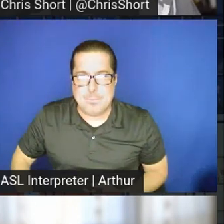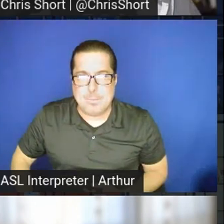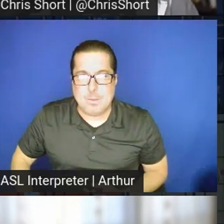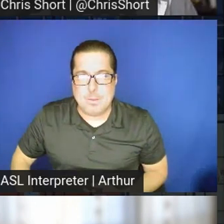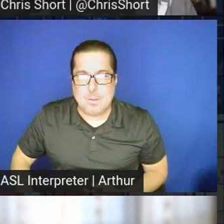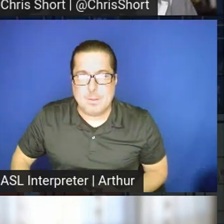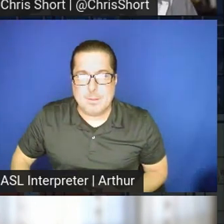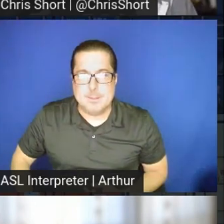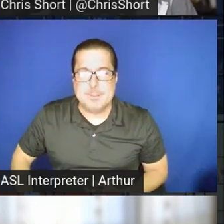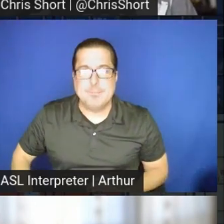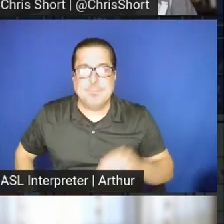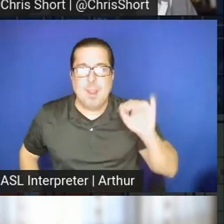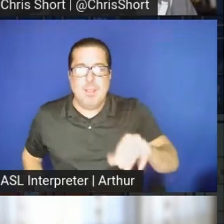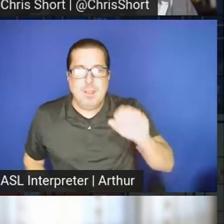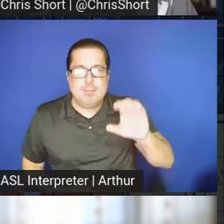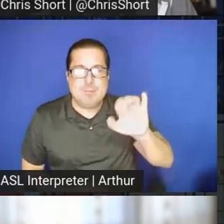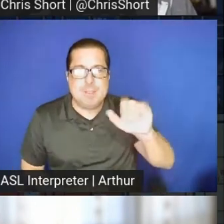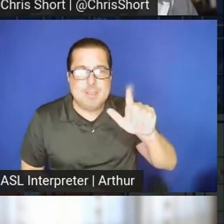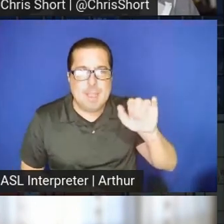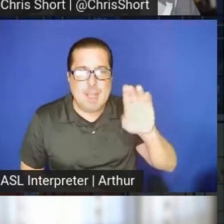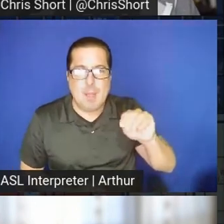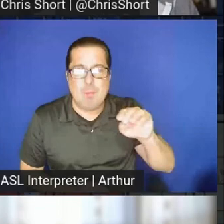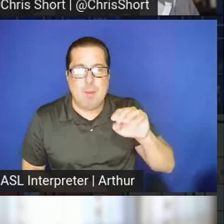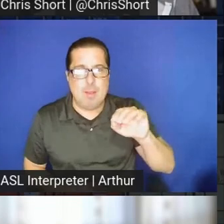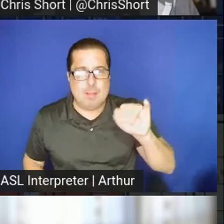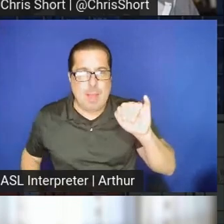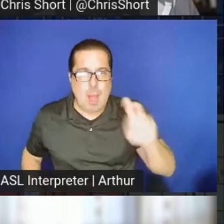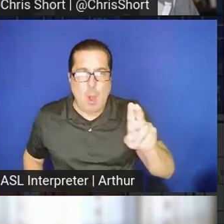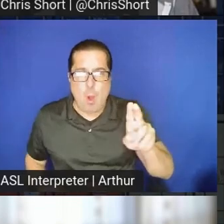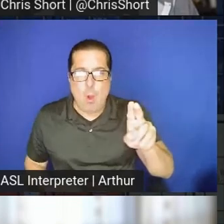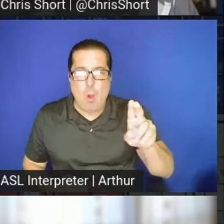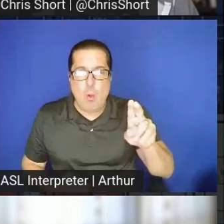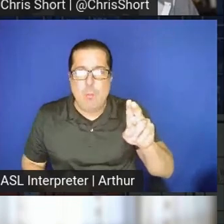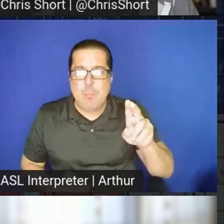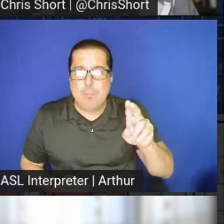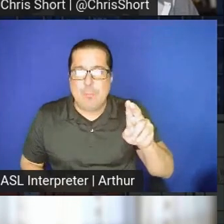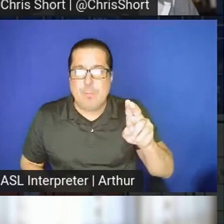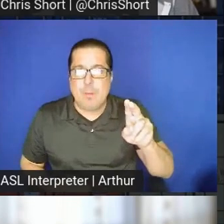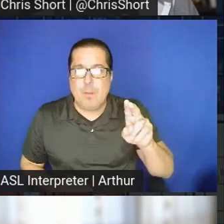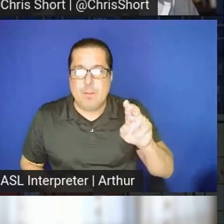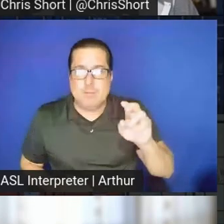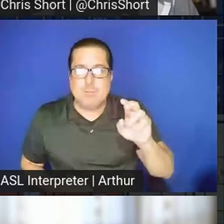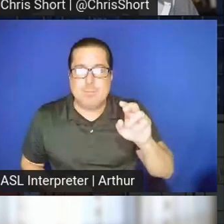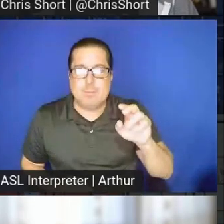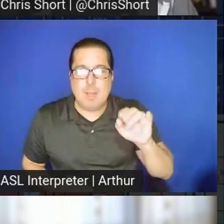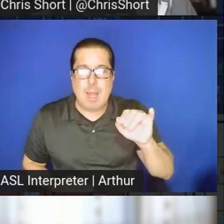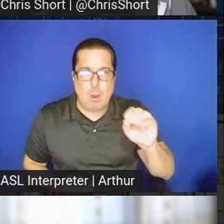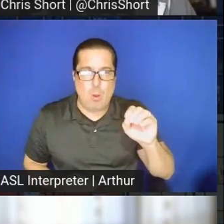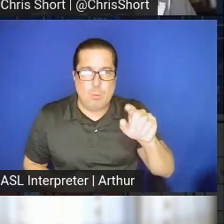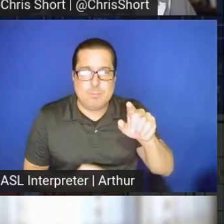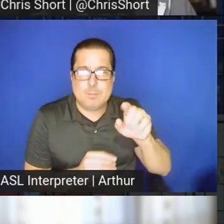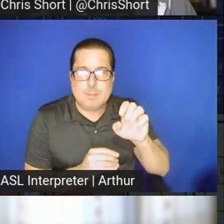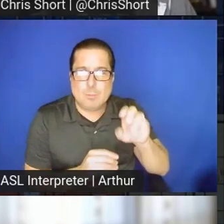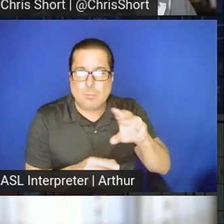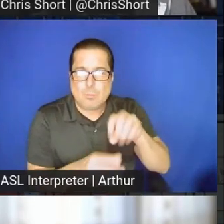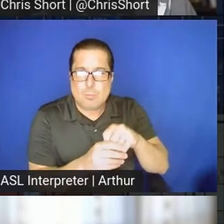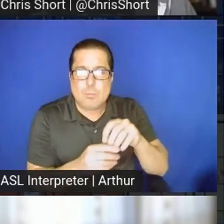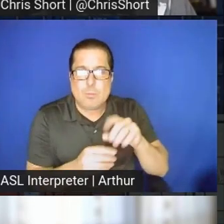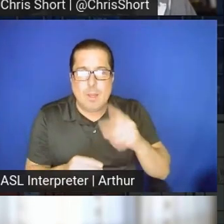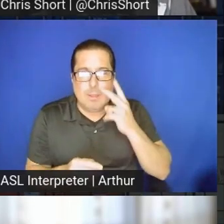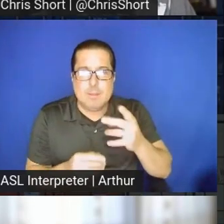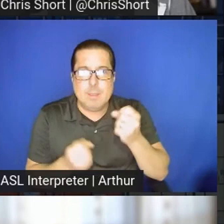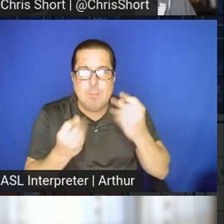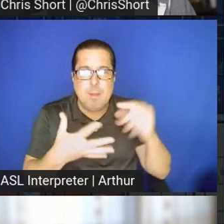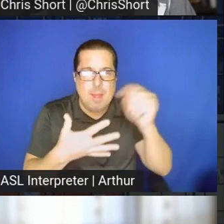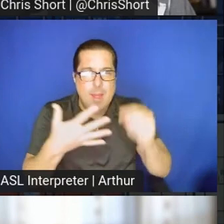Cilium.io in our blogs, I mean, there's a ton of really great blog content on there, but this particular set of talks is going to be kind of